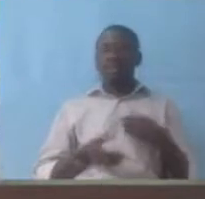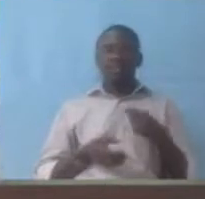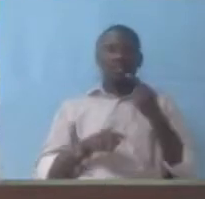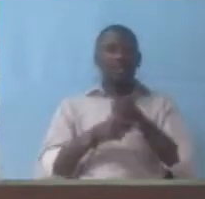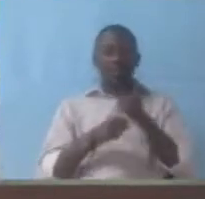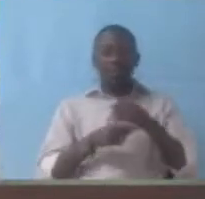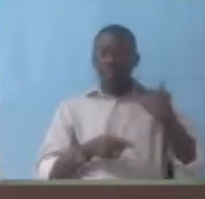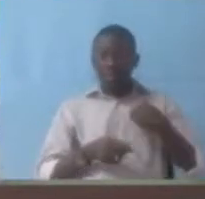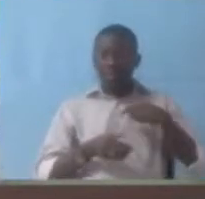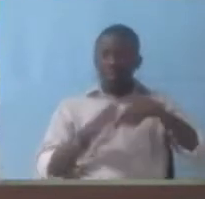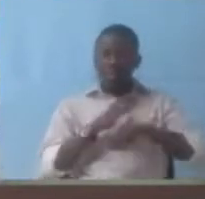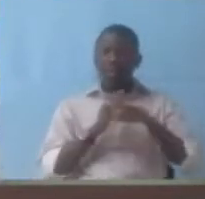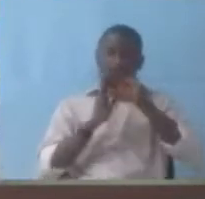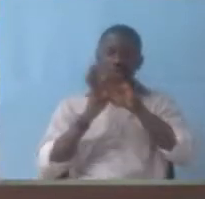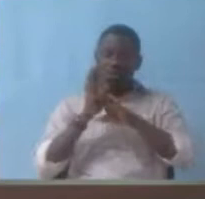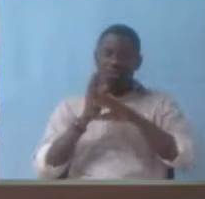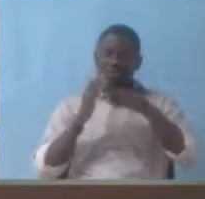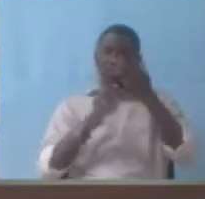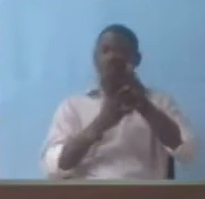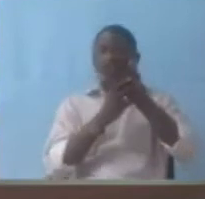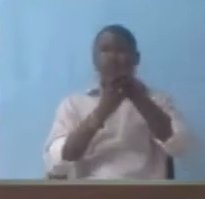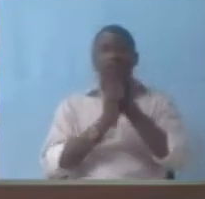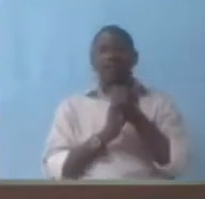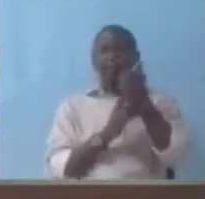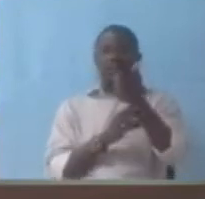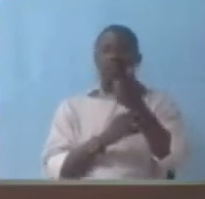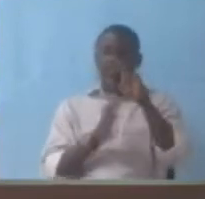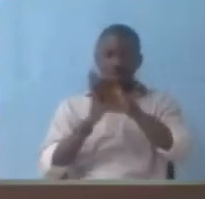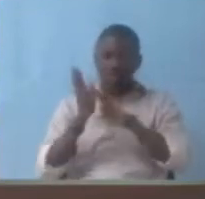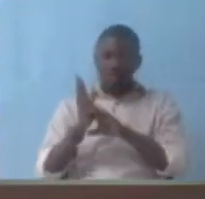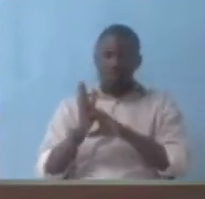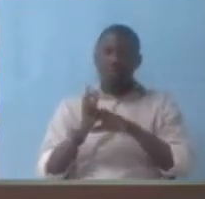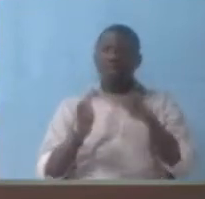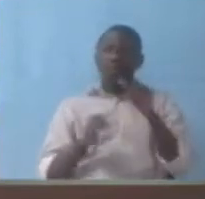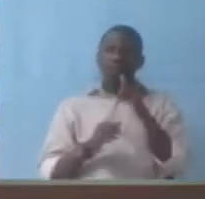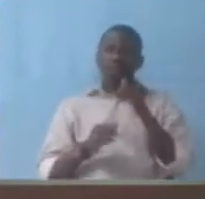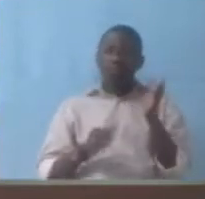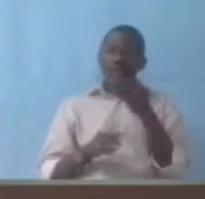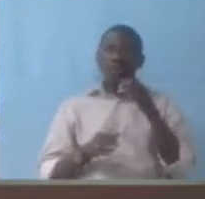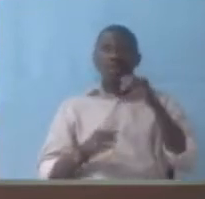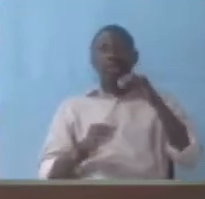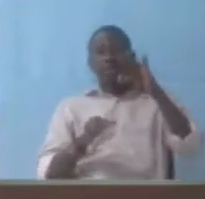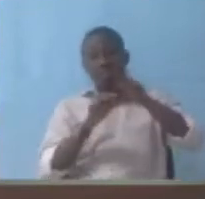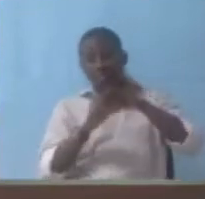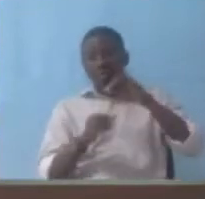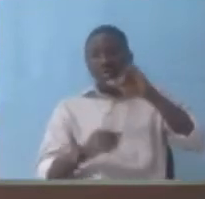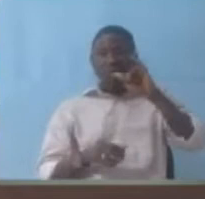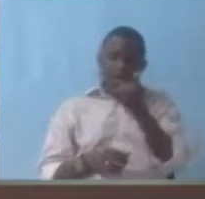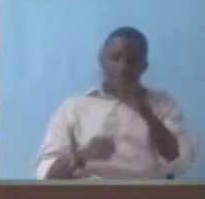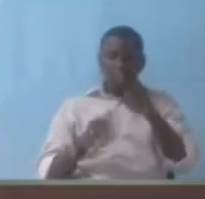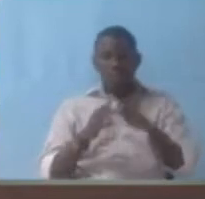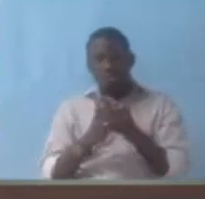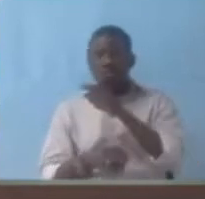in the Constitution, 1997 Constitution, which supposedly went to a referendum that legitimized